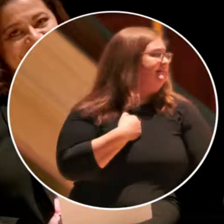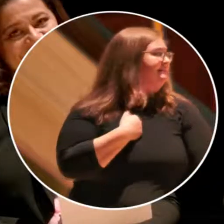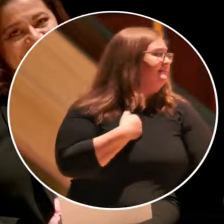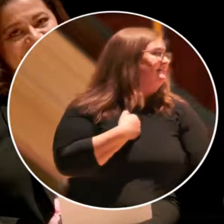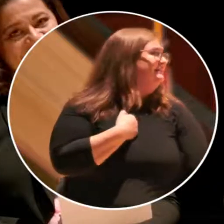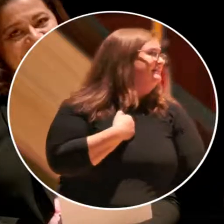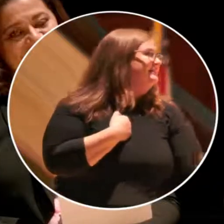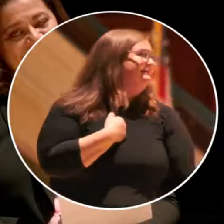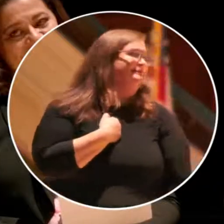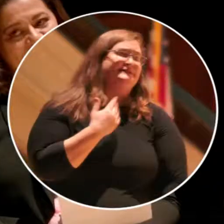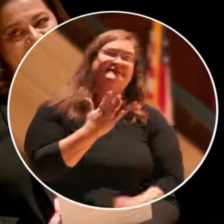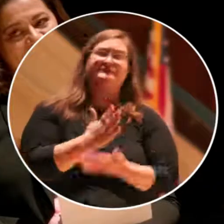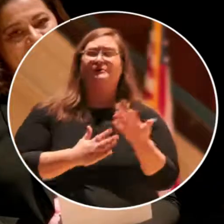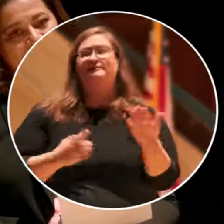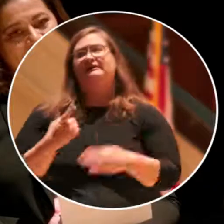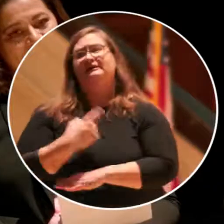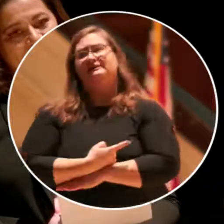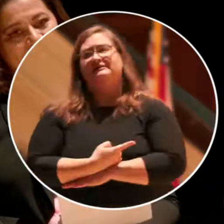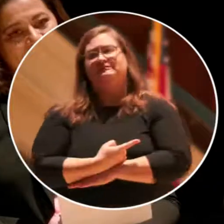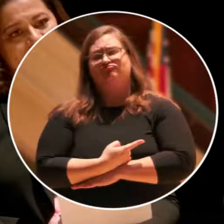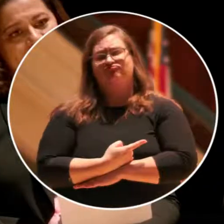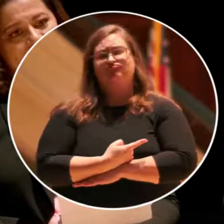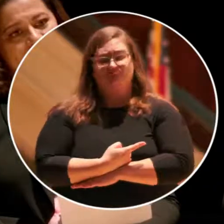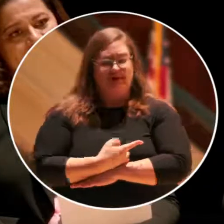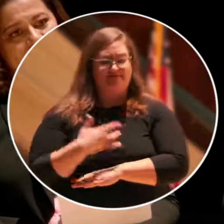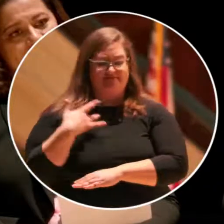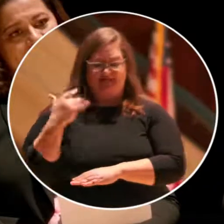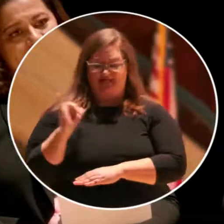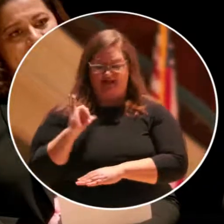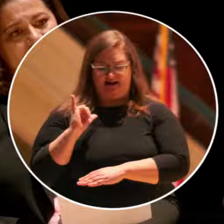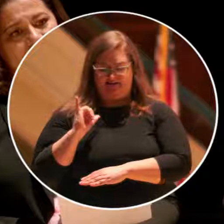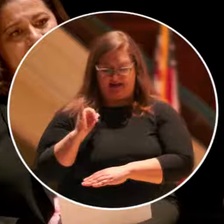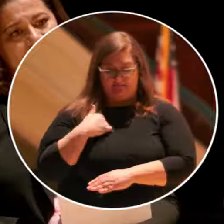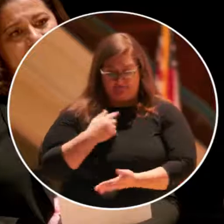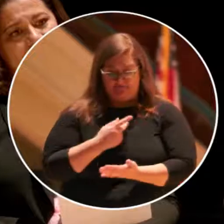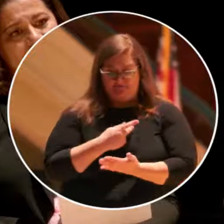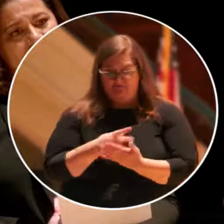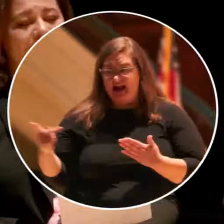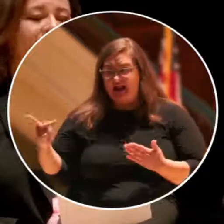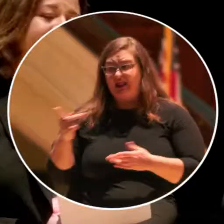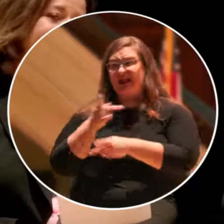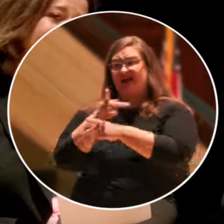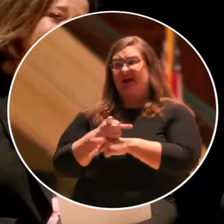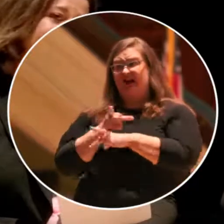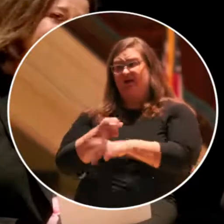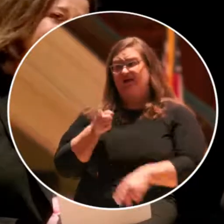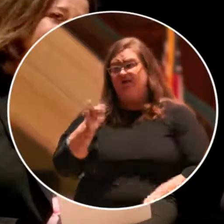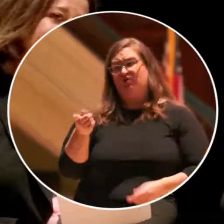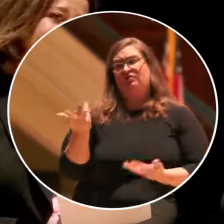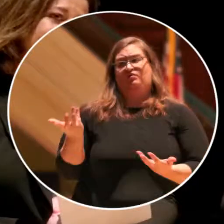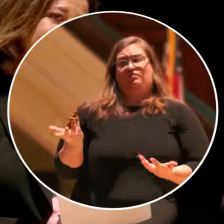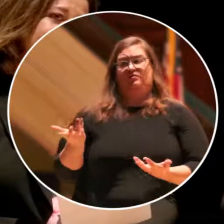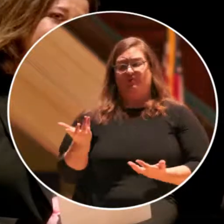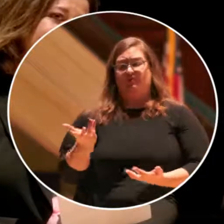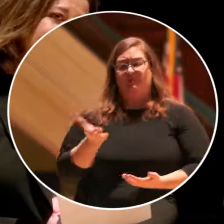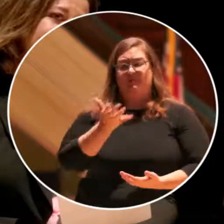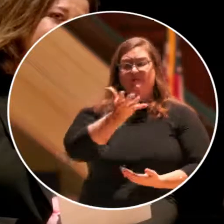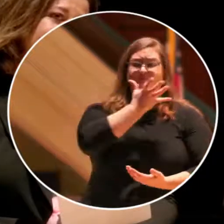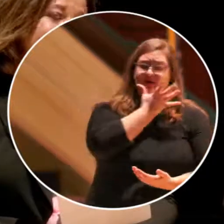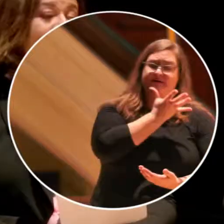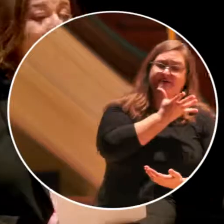And some days, I feel like I'm failing at taking care of you.